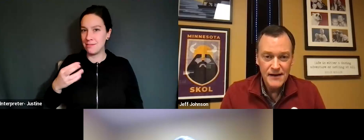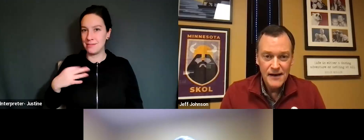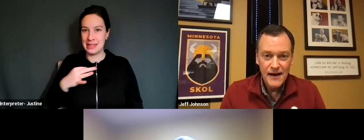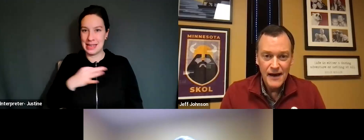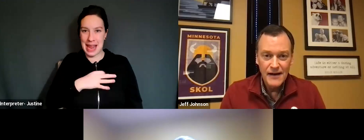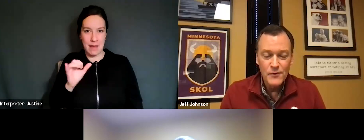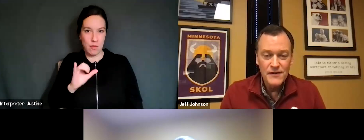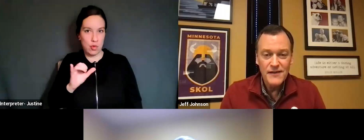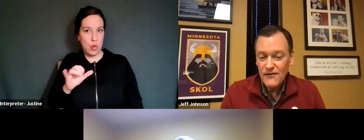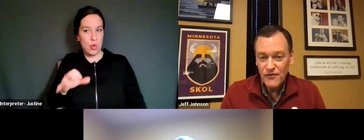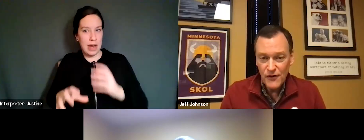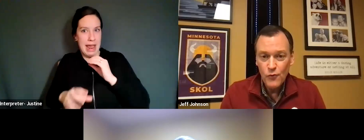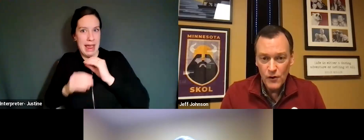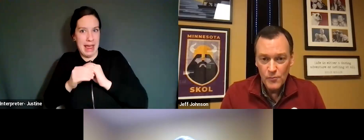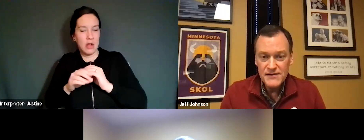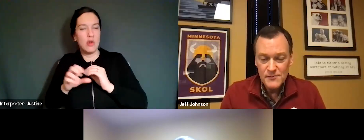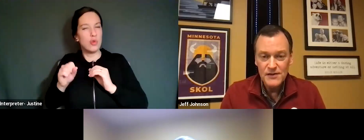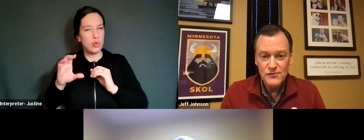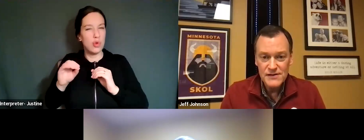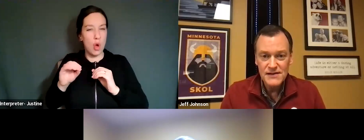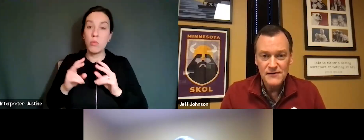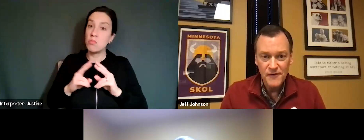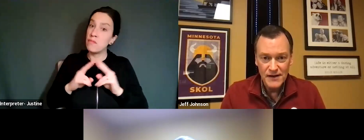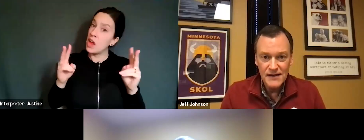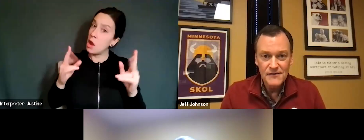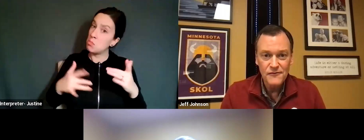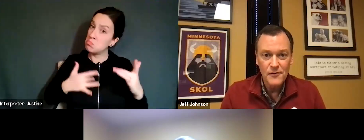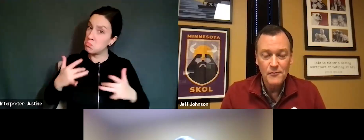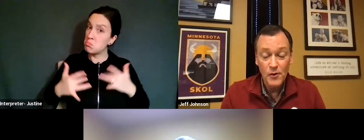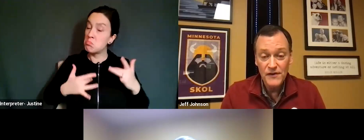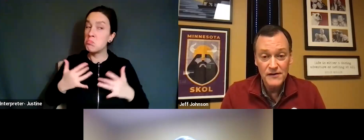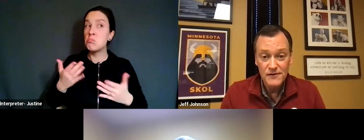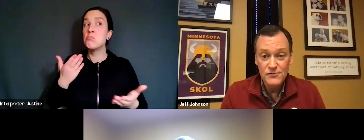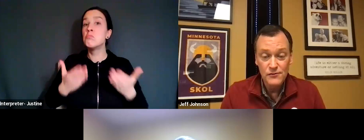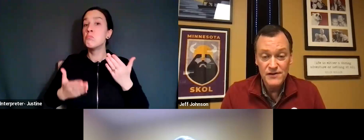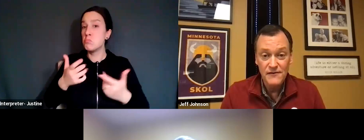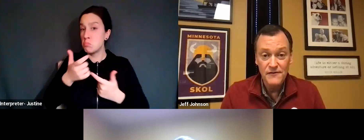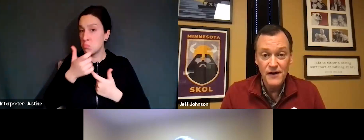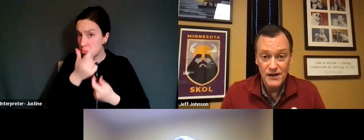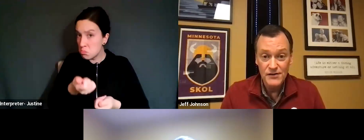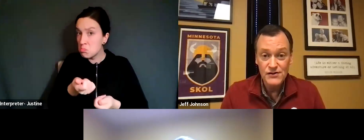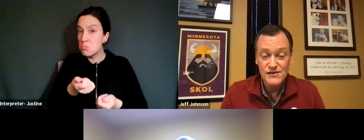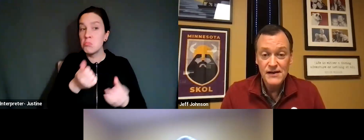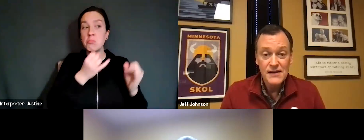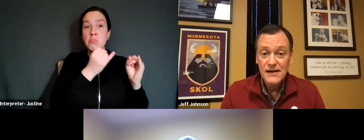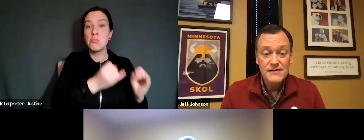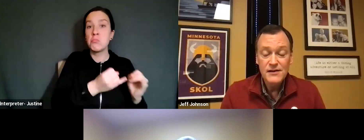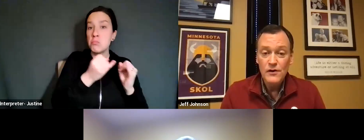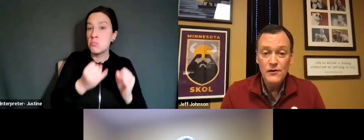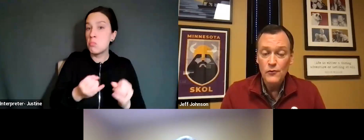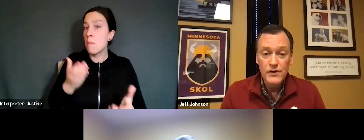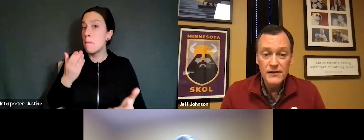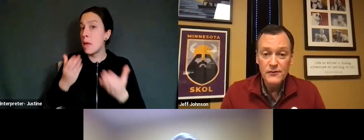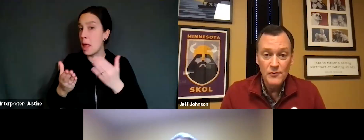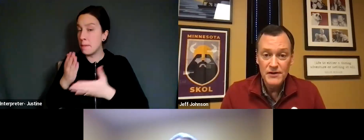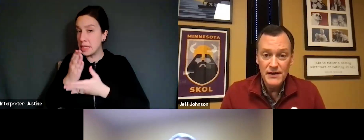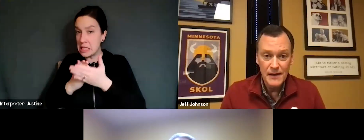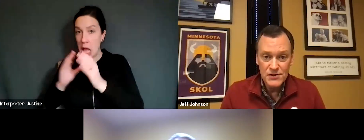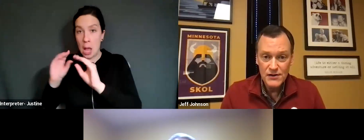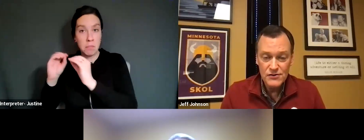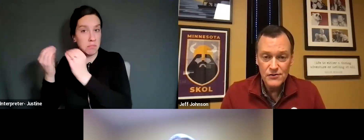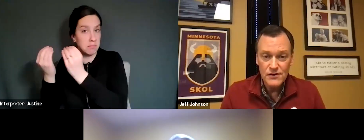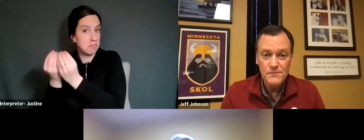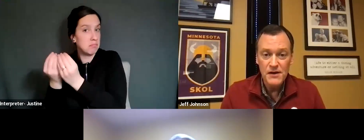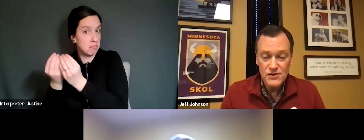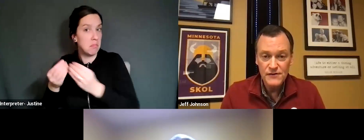exciting. And we think that there will be some interest in funding it from both individuals and foundations, because it really will be a